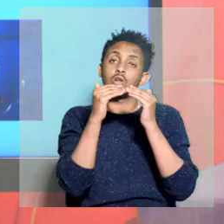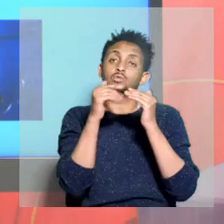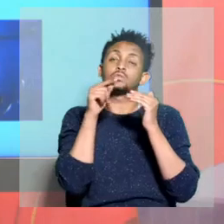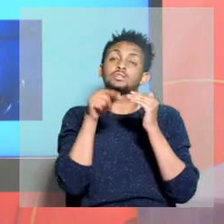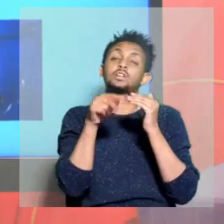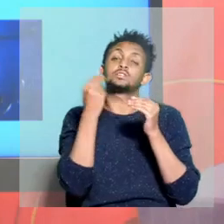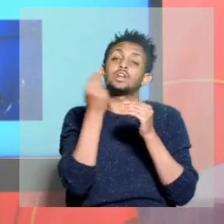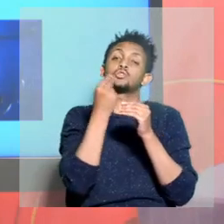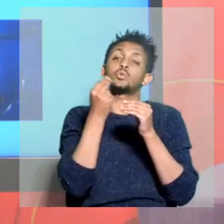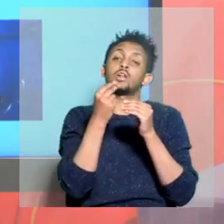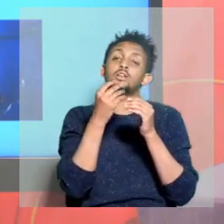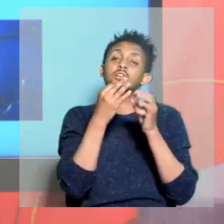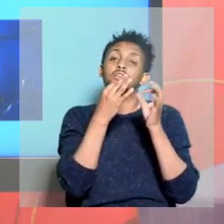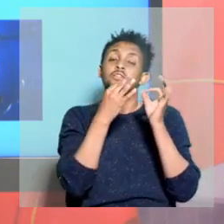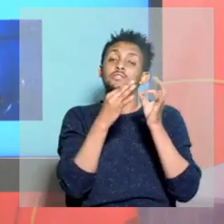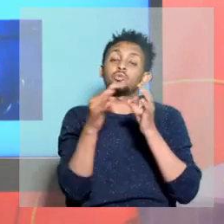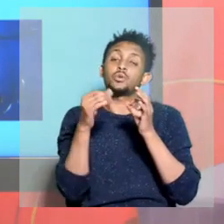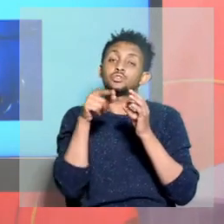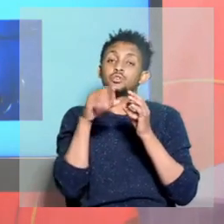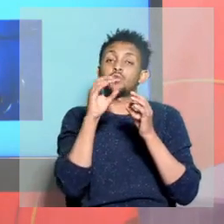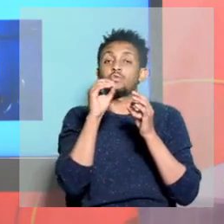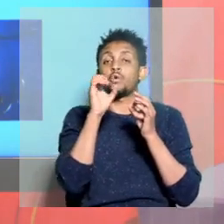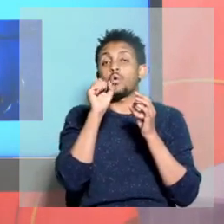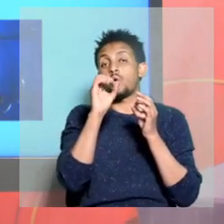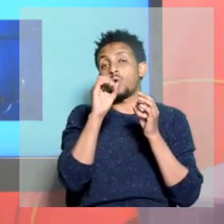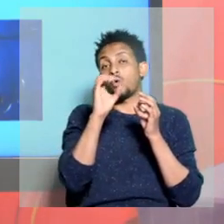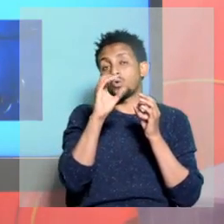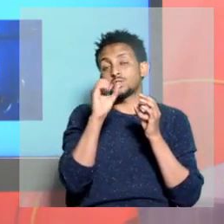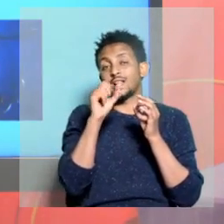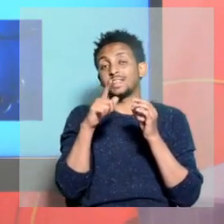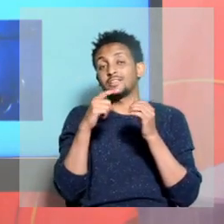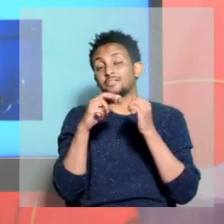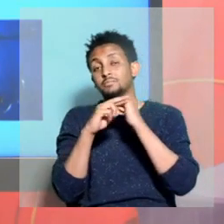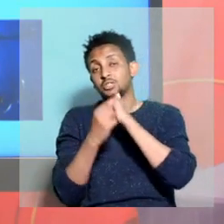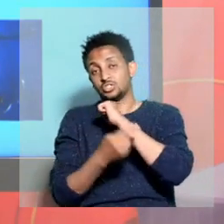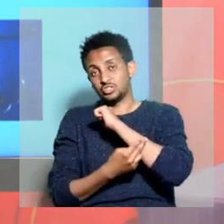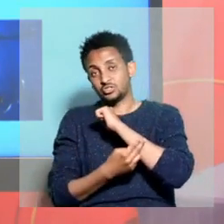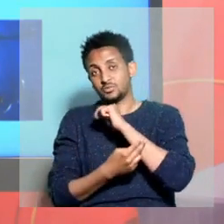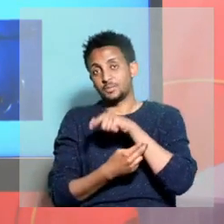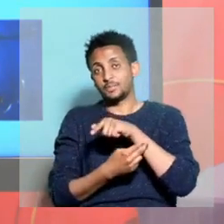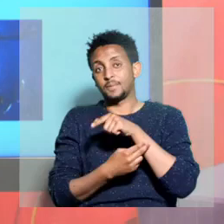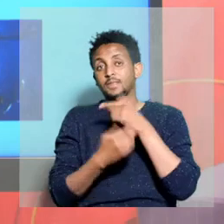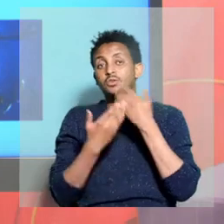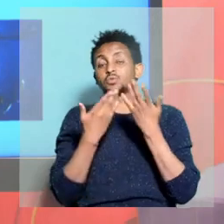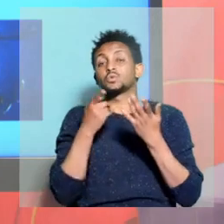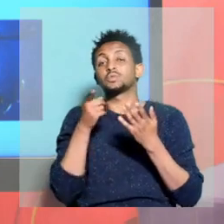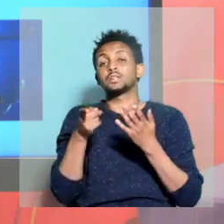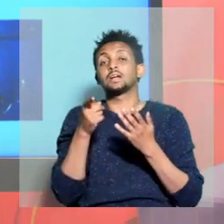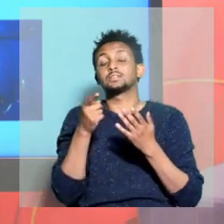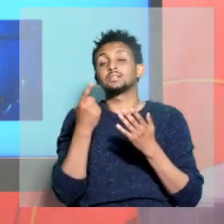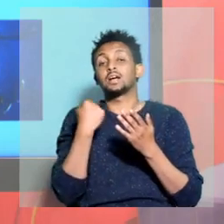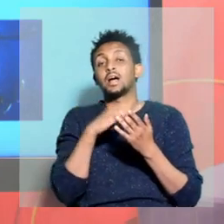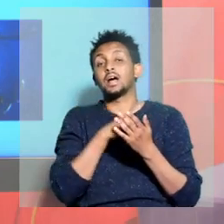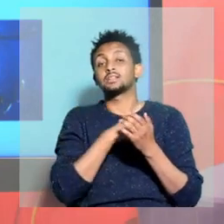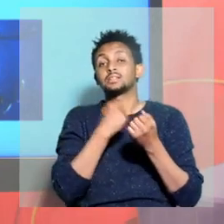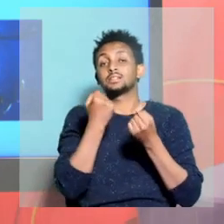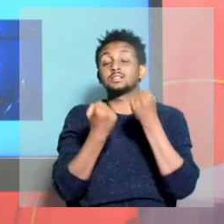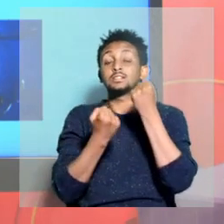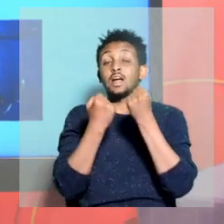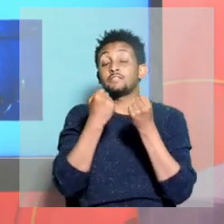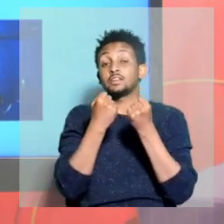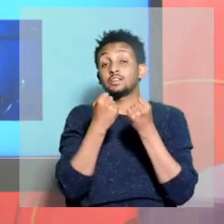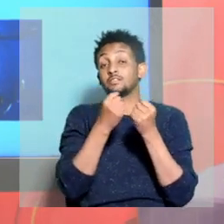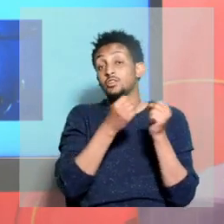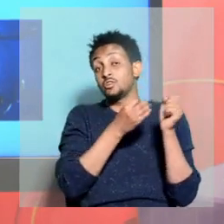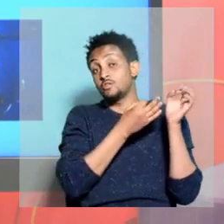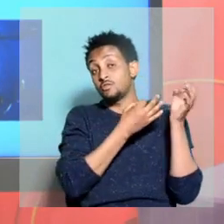that of the natural frequency of the oscillating bridge, the Tacoma Bridge. So that as the driving